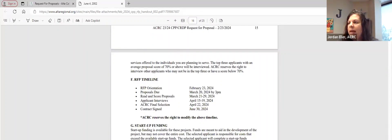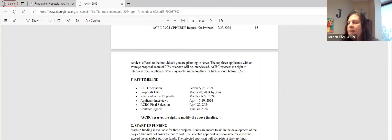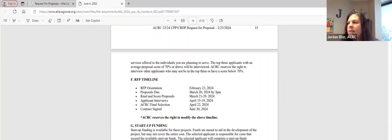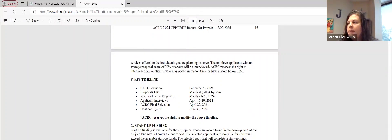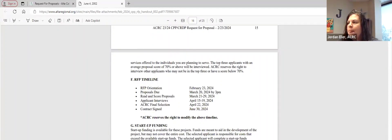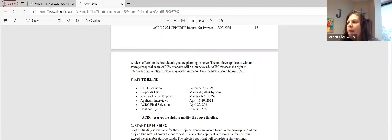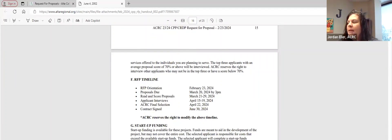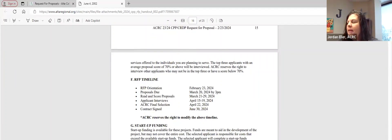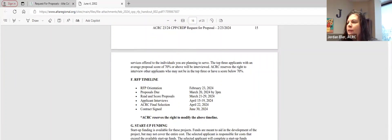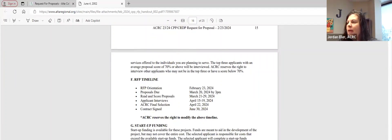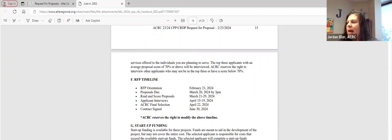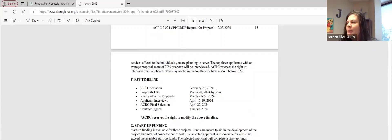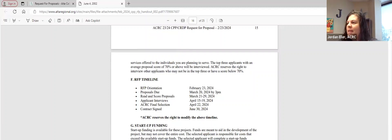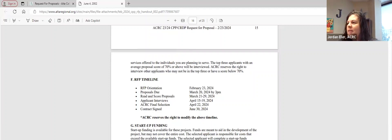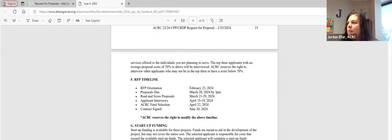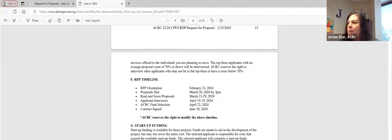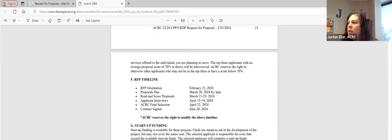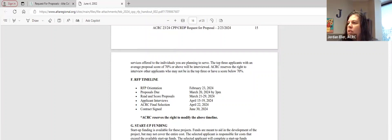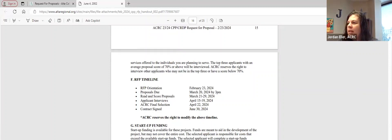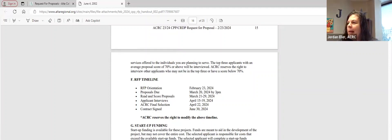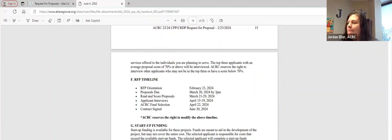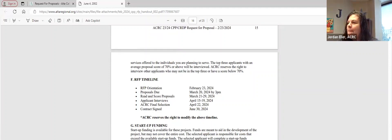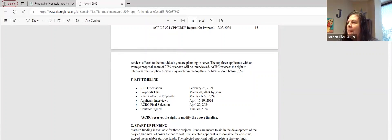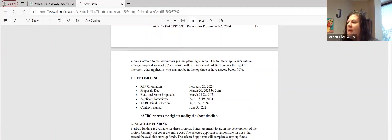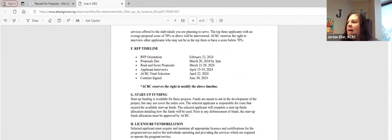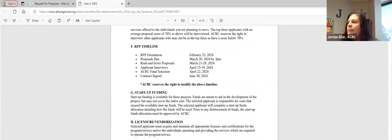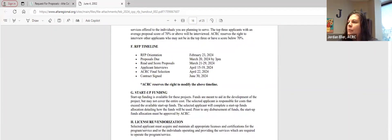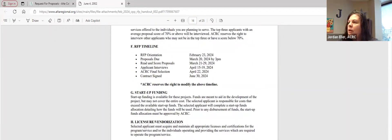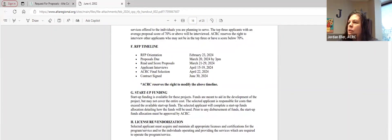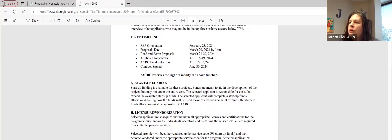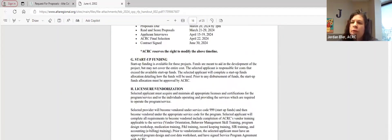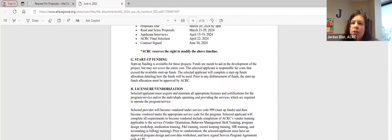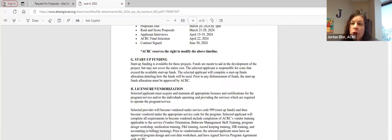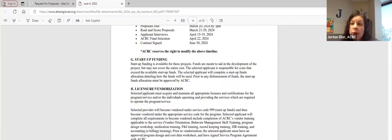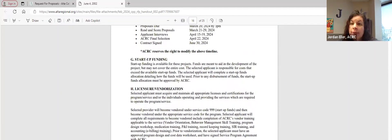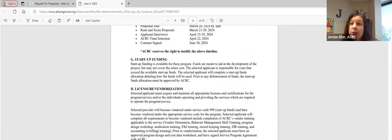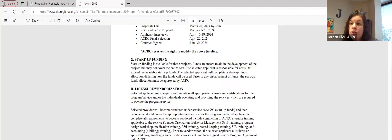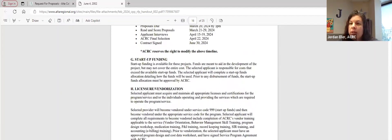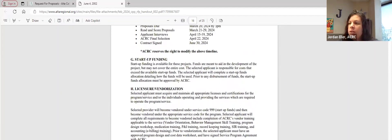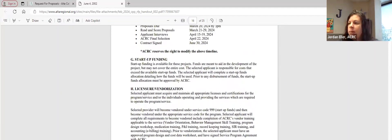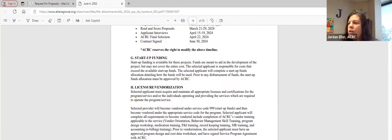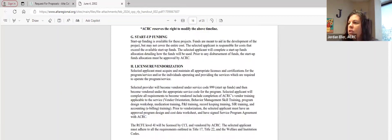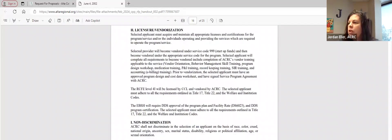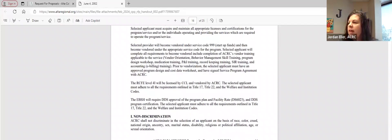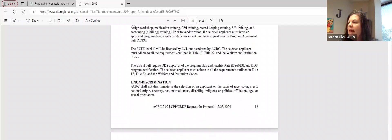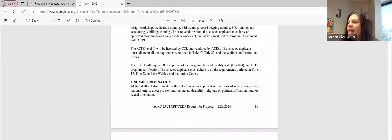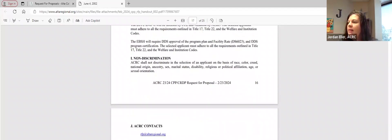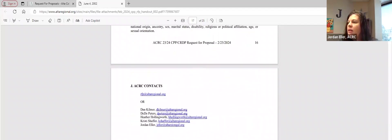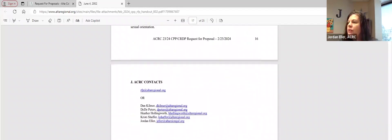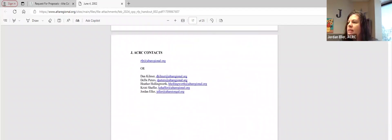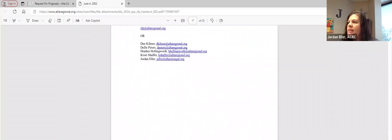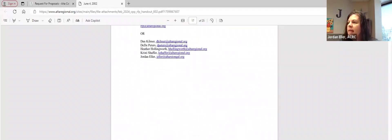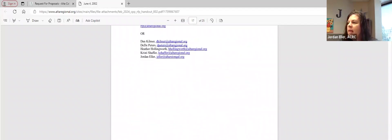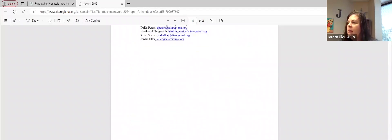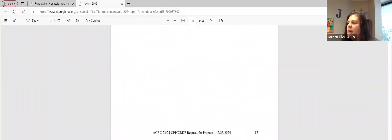interviewing interviewing applicants. My apologies on that. It also goes over the startup funds, right? Just some education on that. And